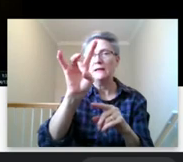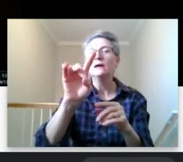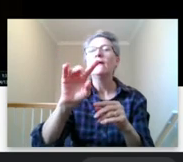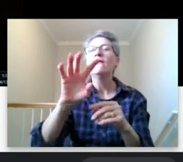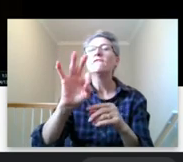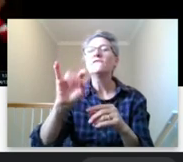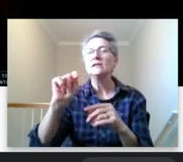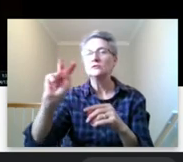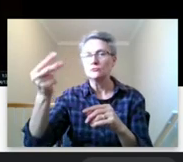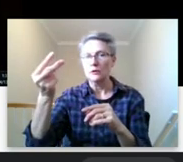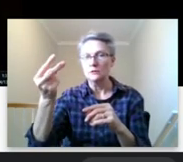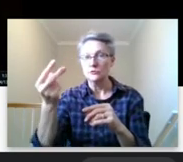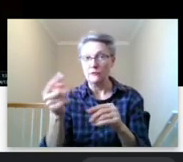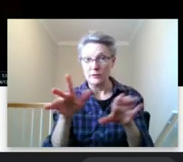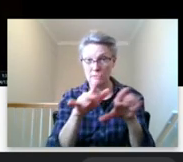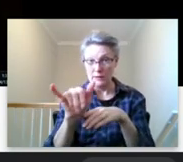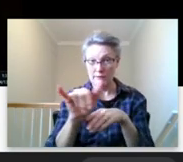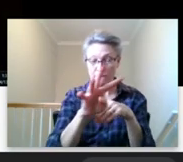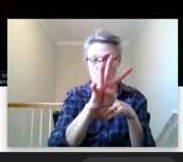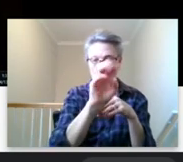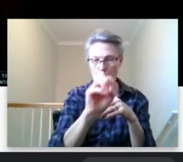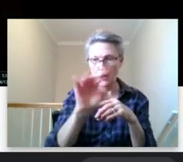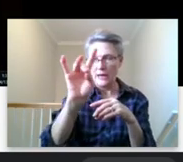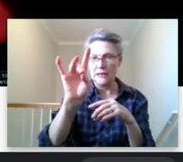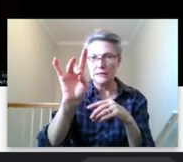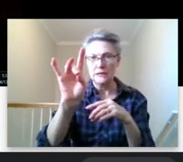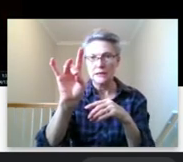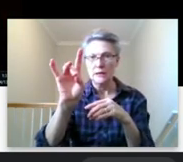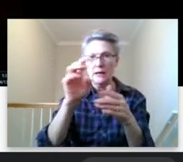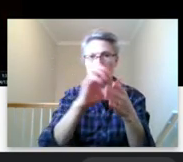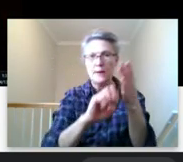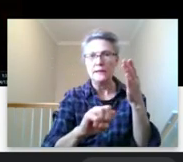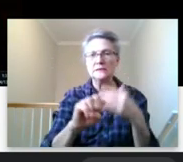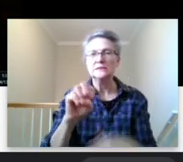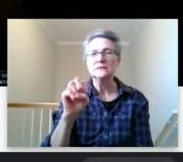feet. So if I do that, I have 408